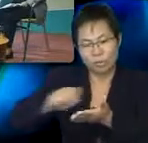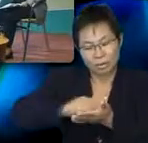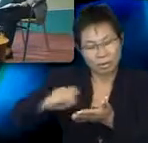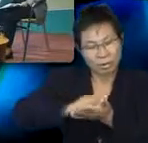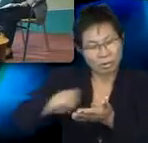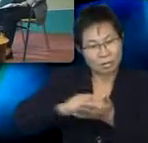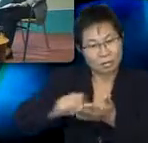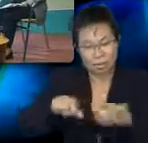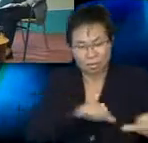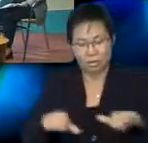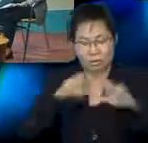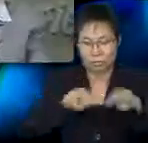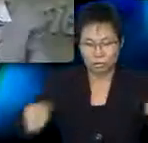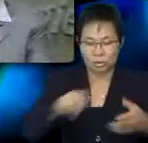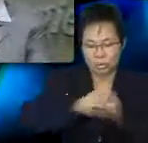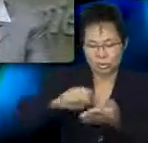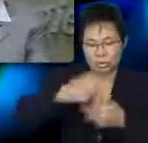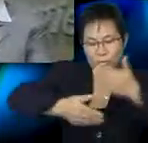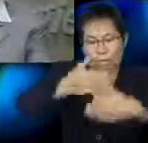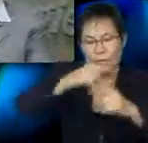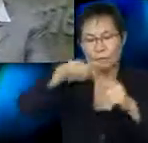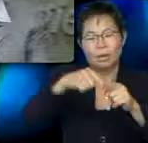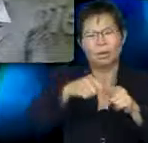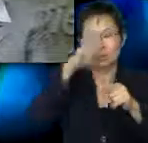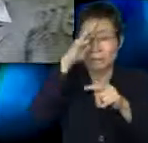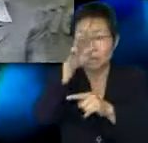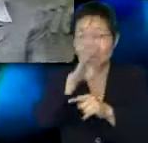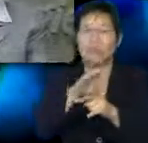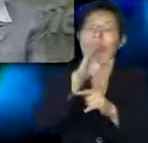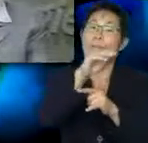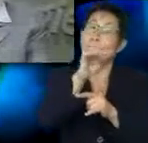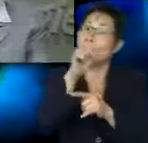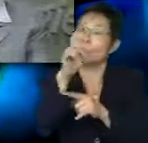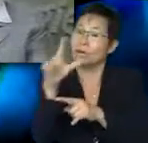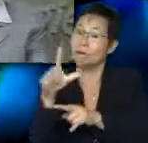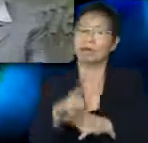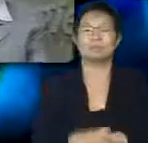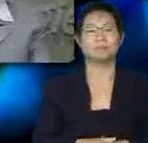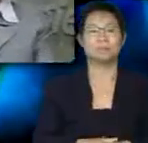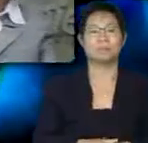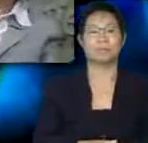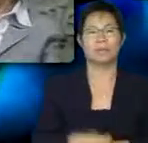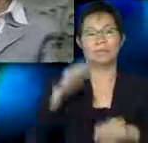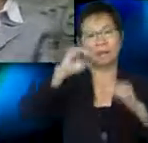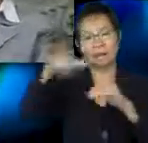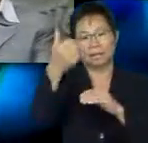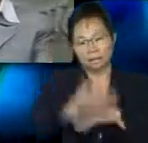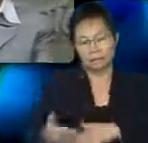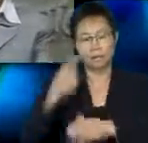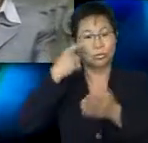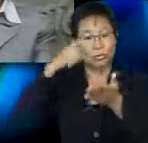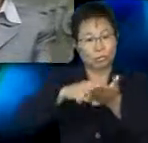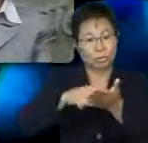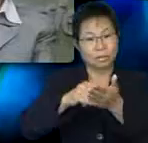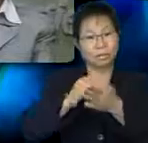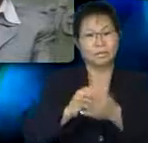down the procedures when creating their models, yeah? And the other thing that you can notice over